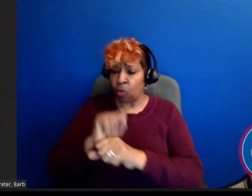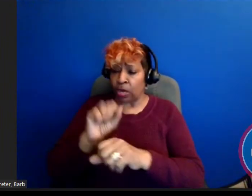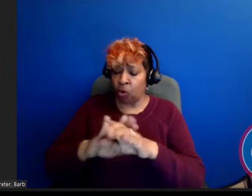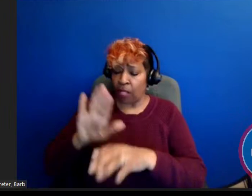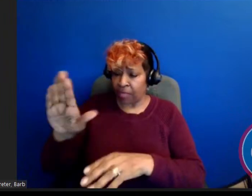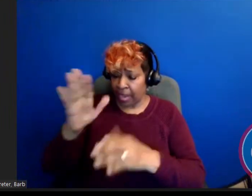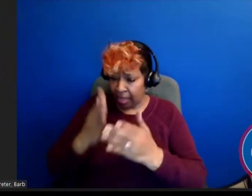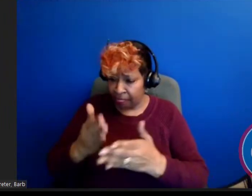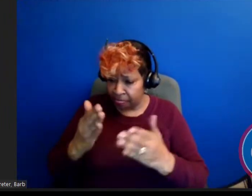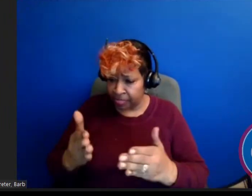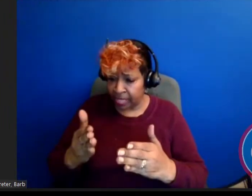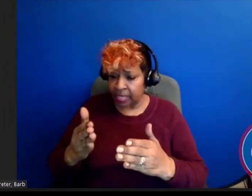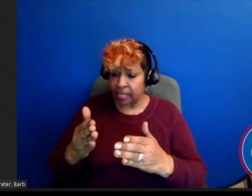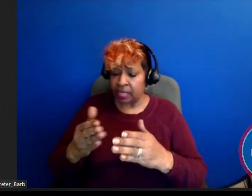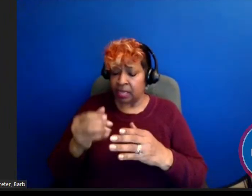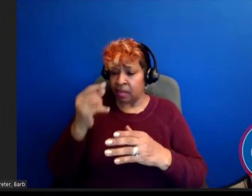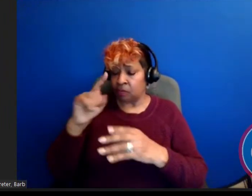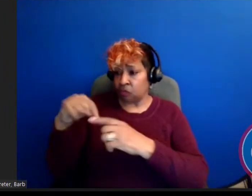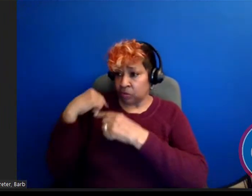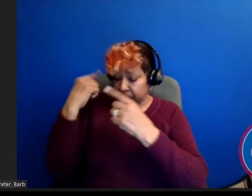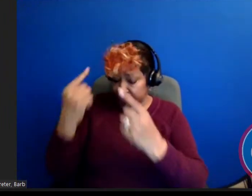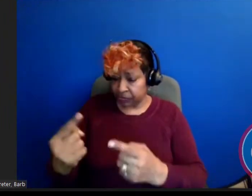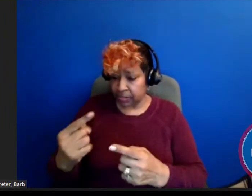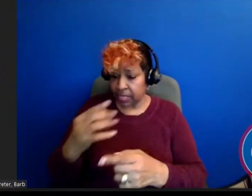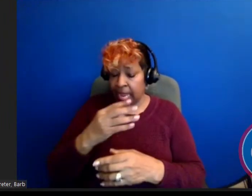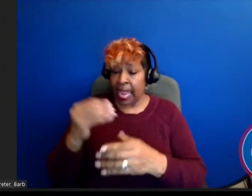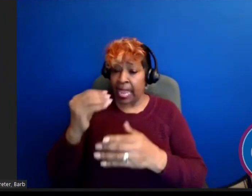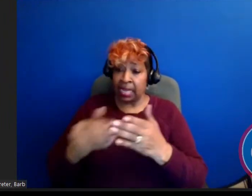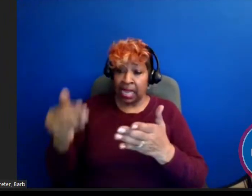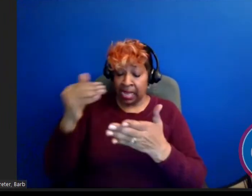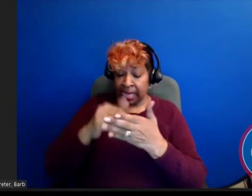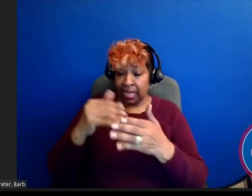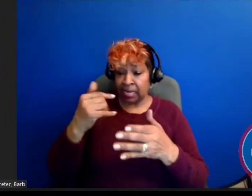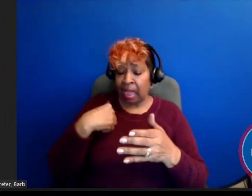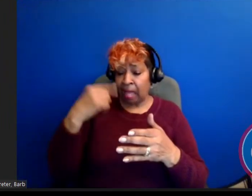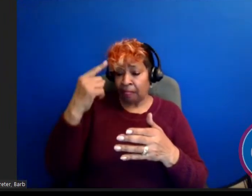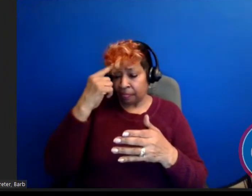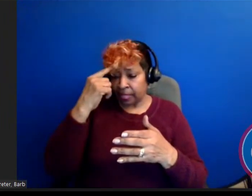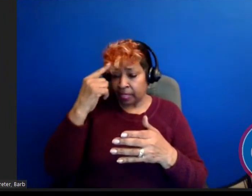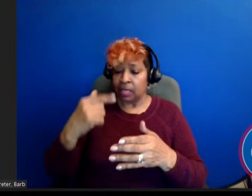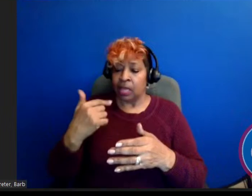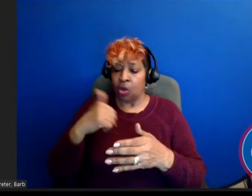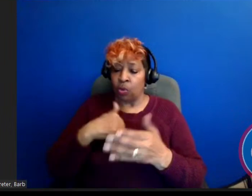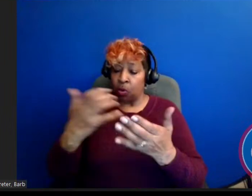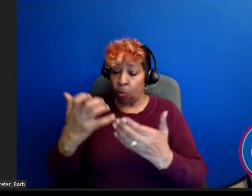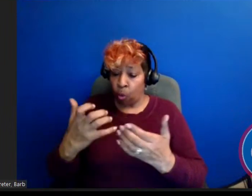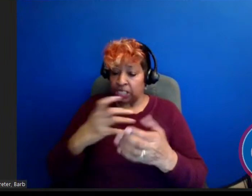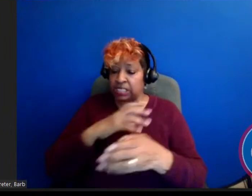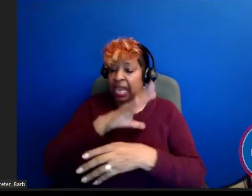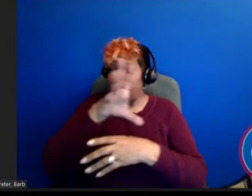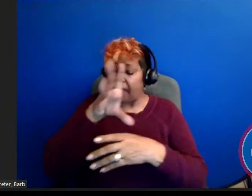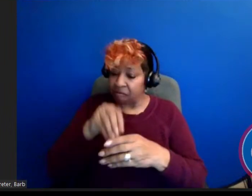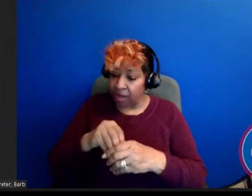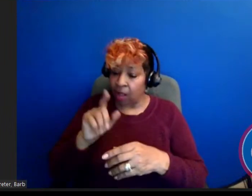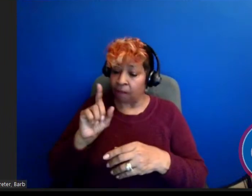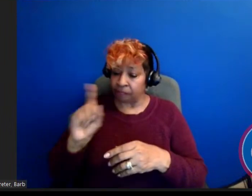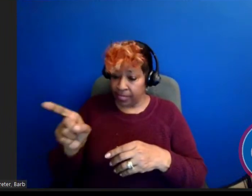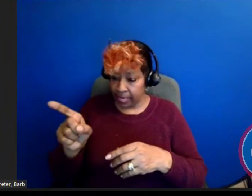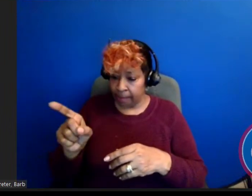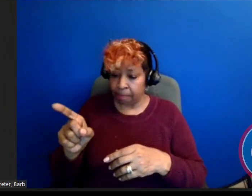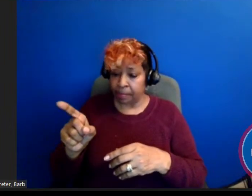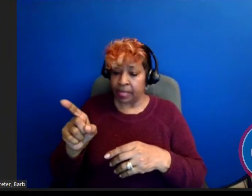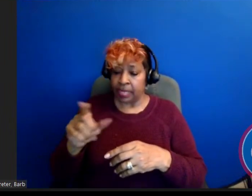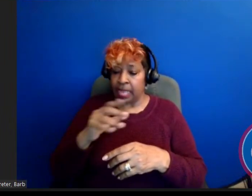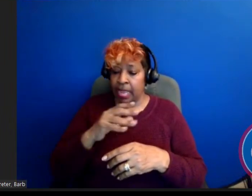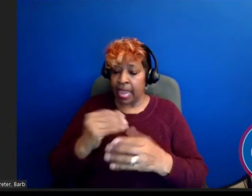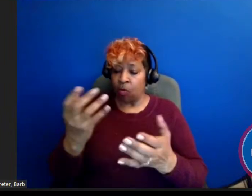their initiative for a while. And again, but I think we'll certainly want to involve those guys, and we'll want to